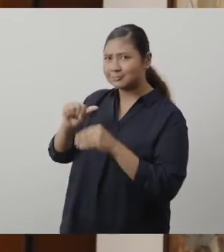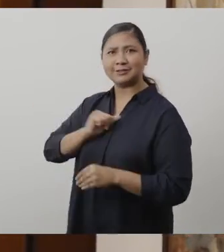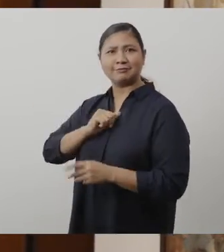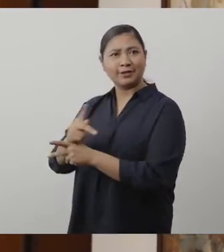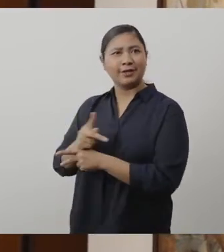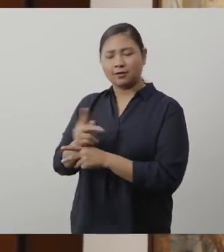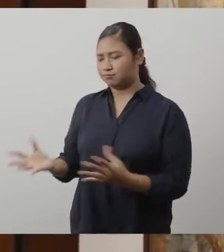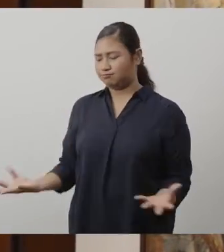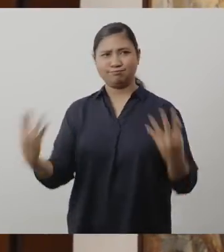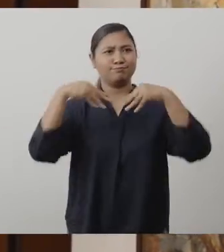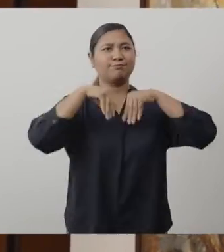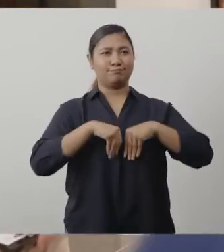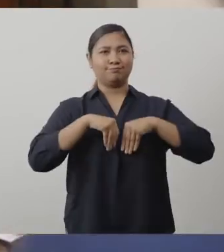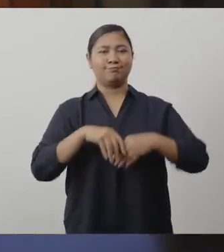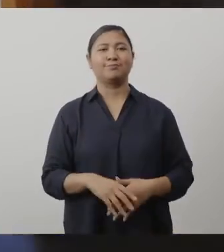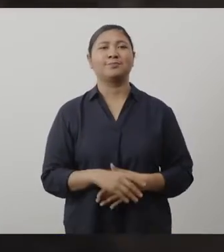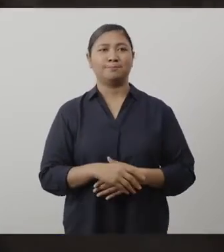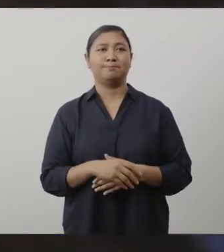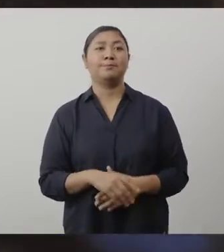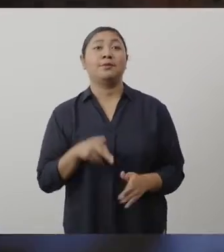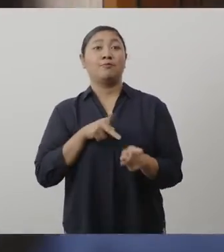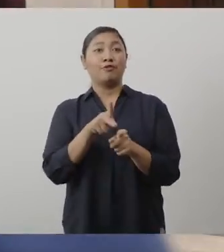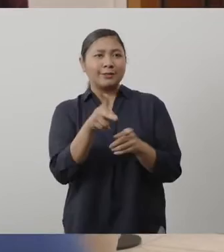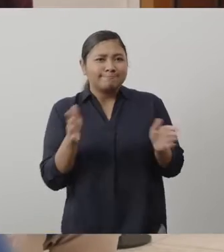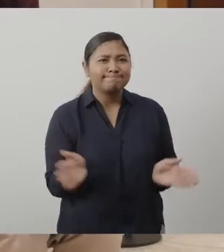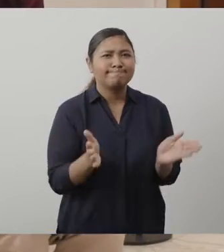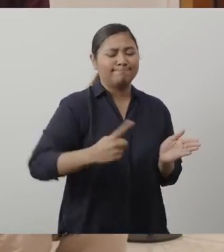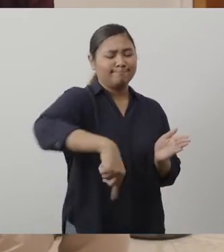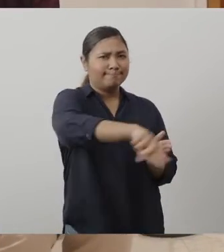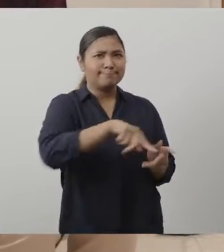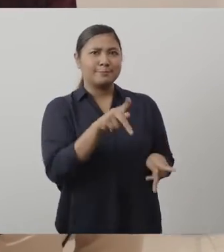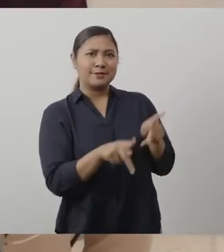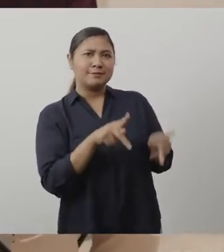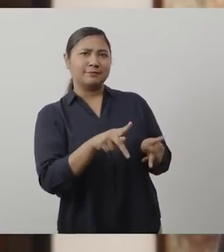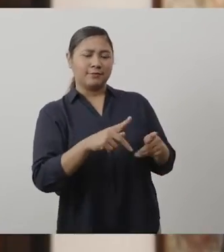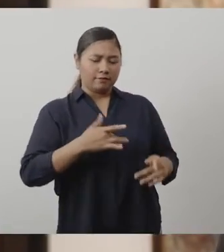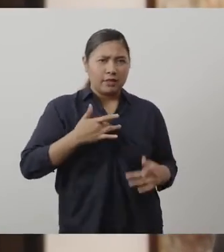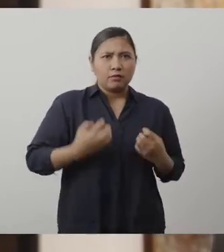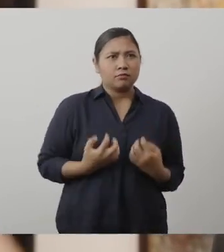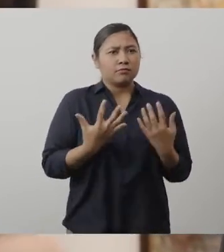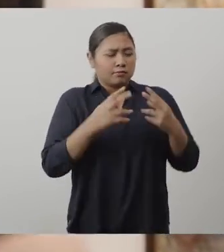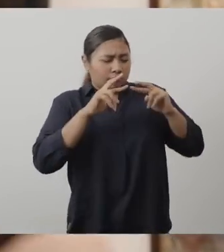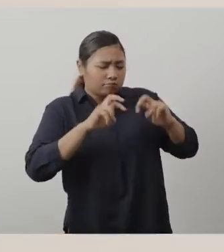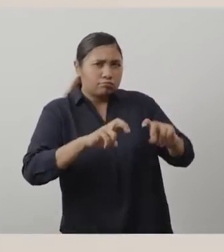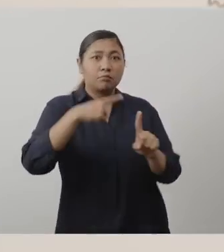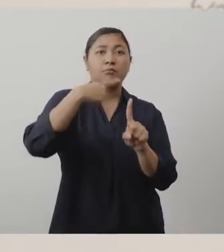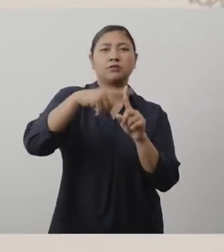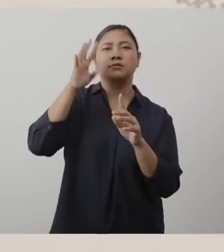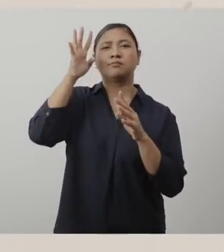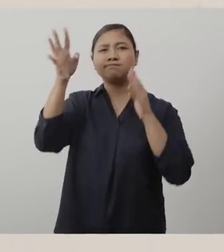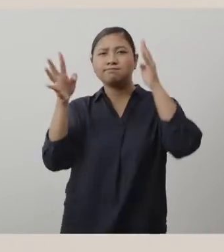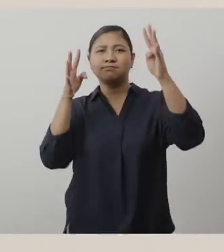of Singapore and Southeast Asian art. It is facilitated by a certified professional to engage participants in a series